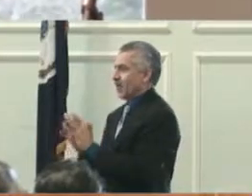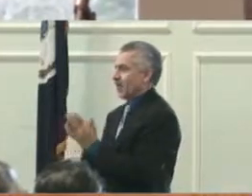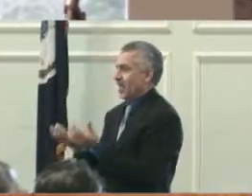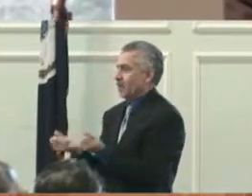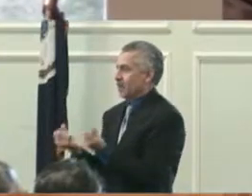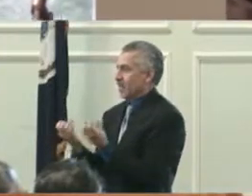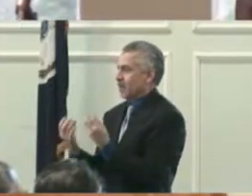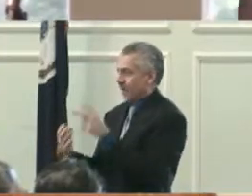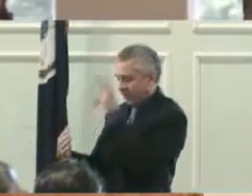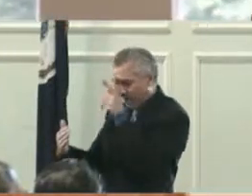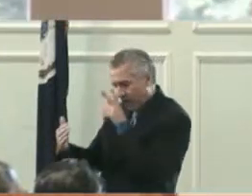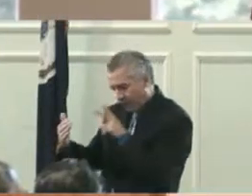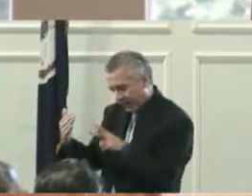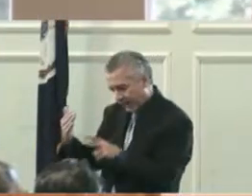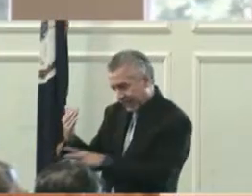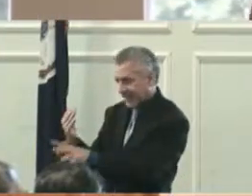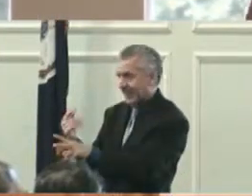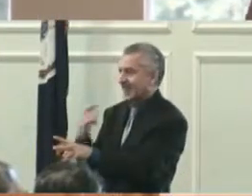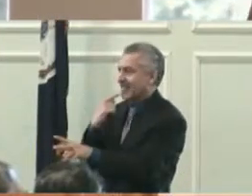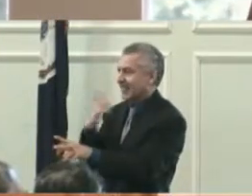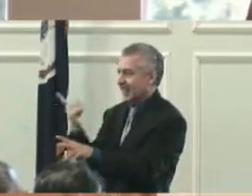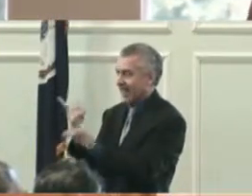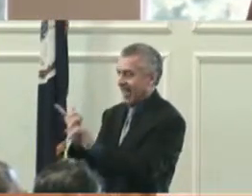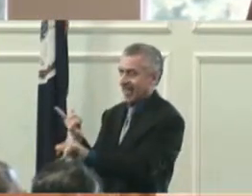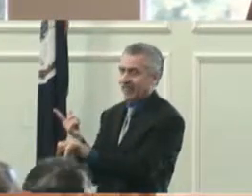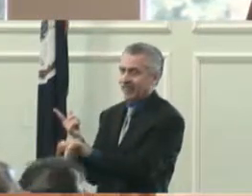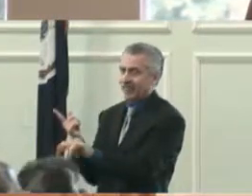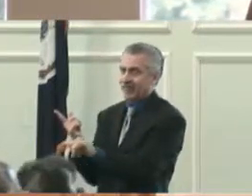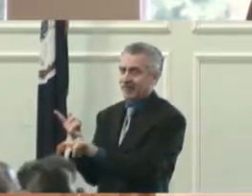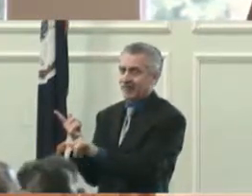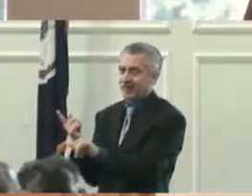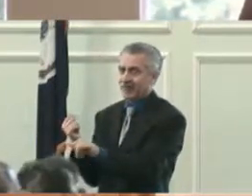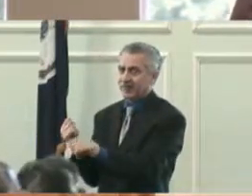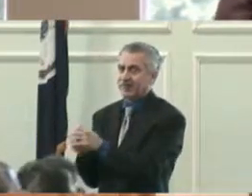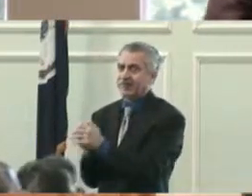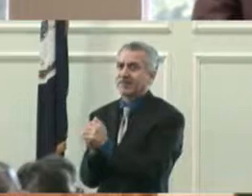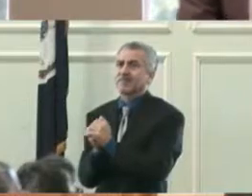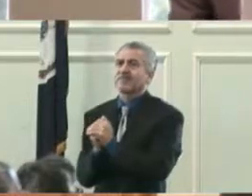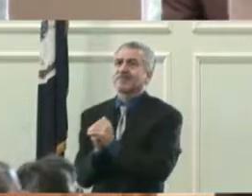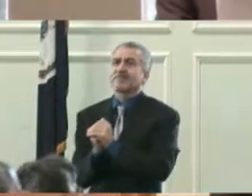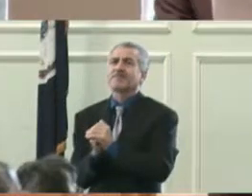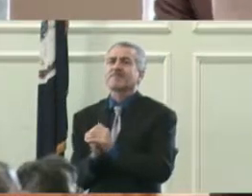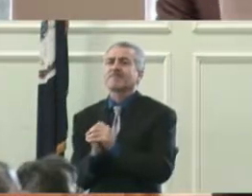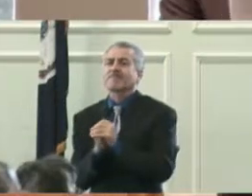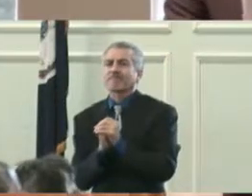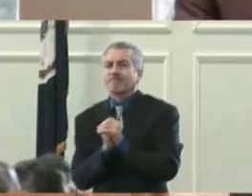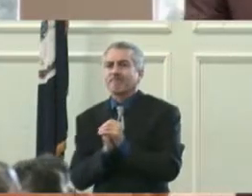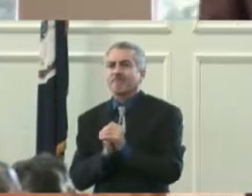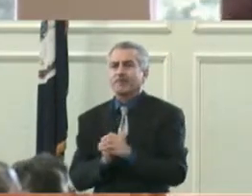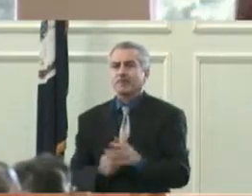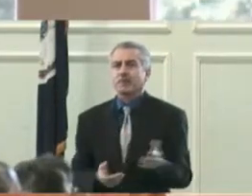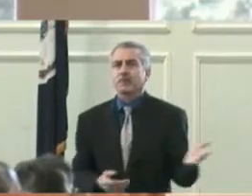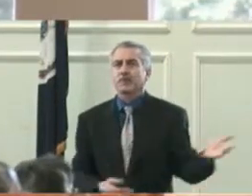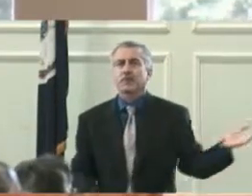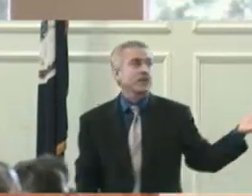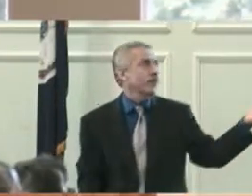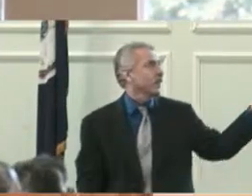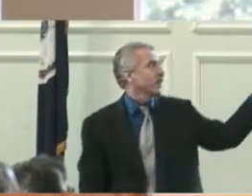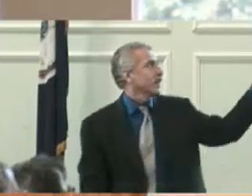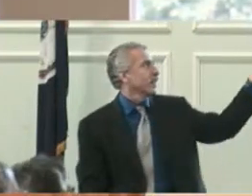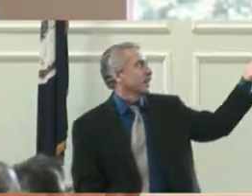that tell us exactly that? I want to read to you, and you can write these down. And that is Revelation 19, verse